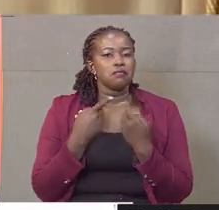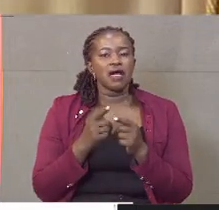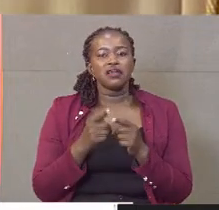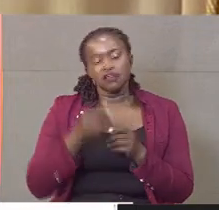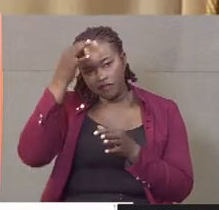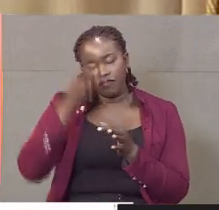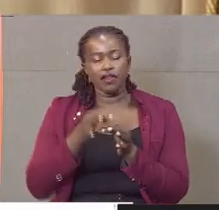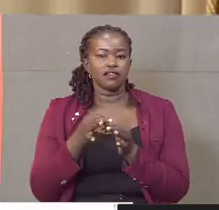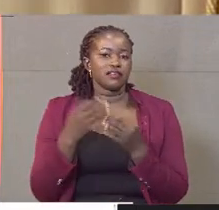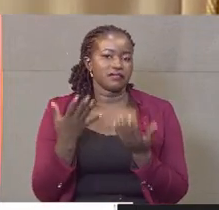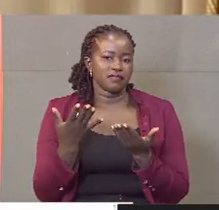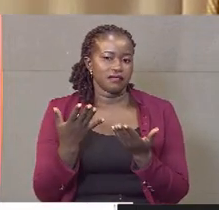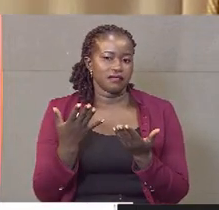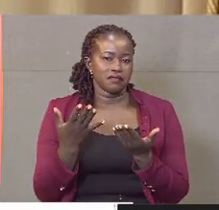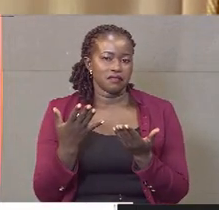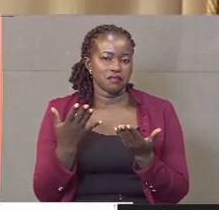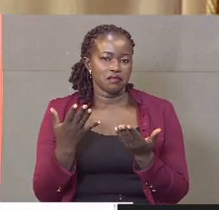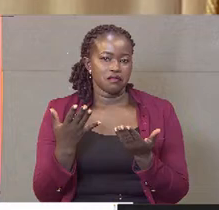faith?